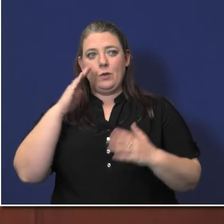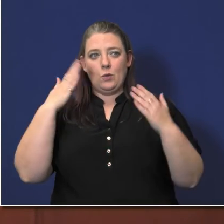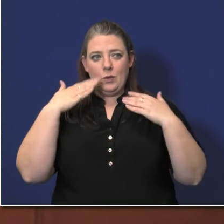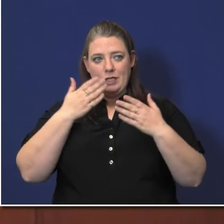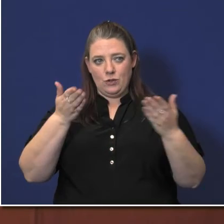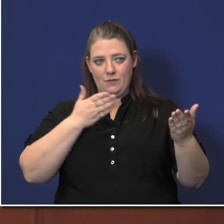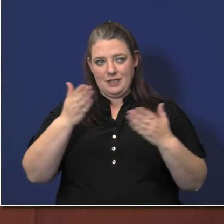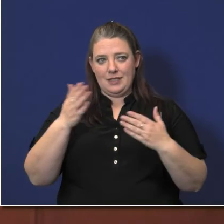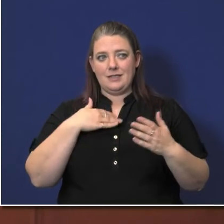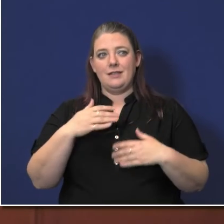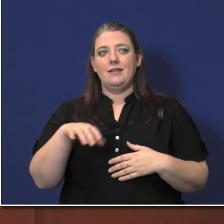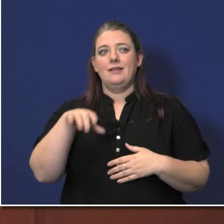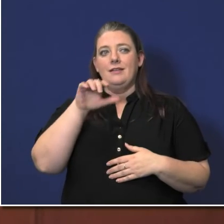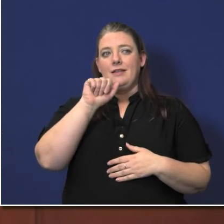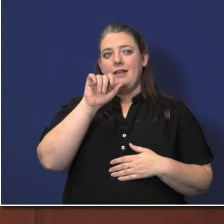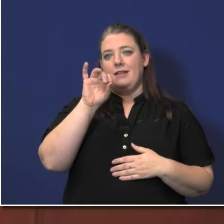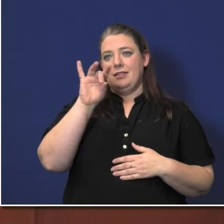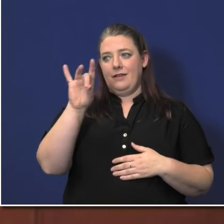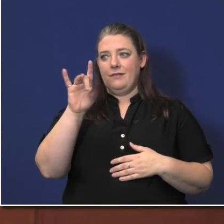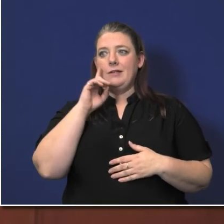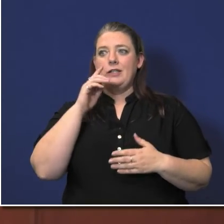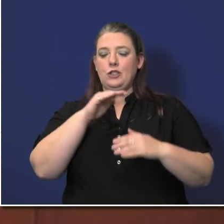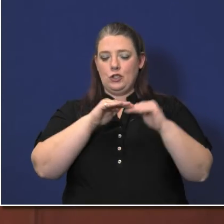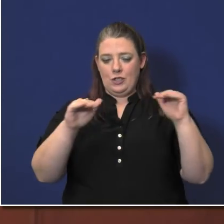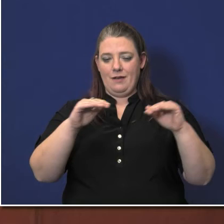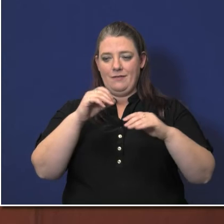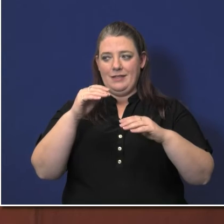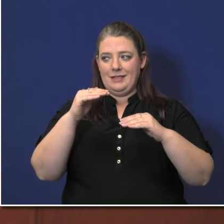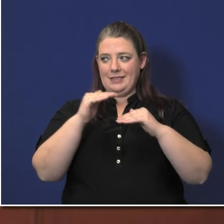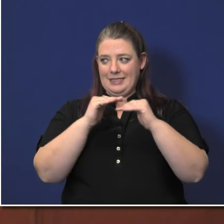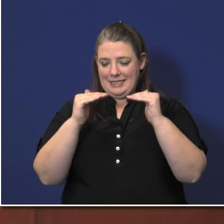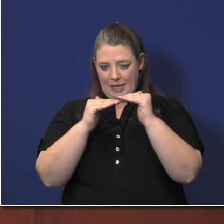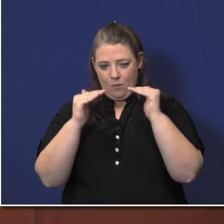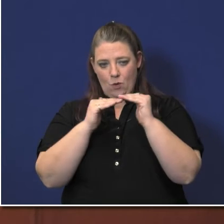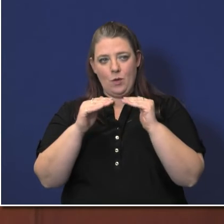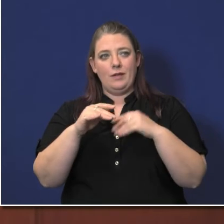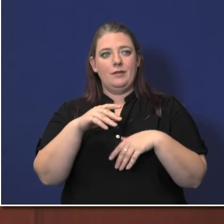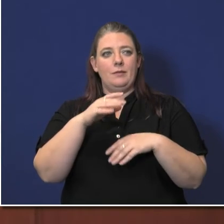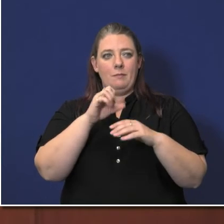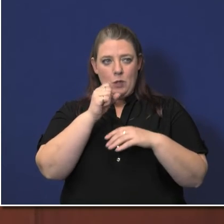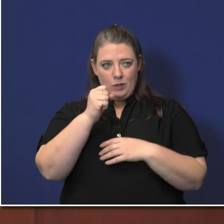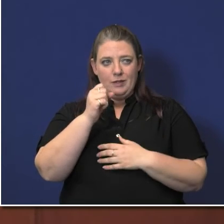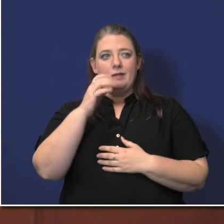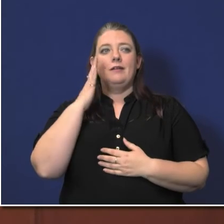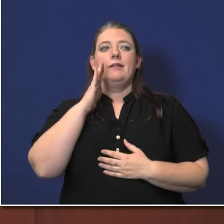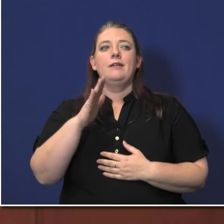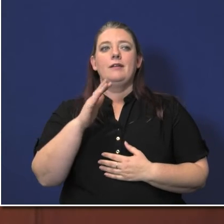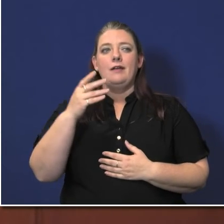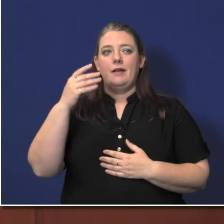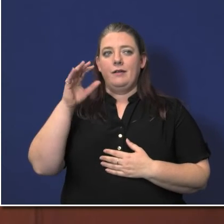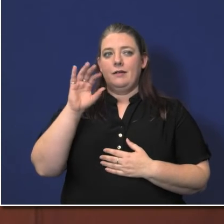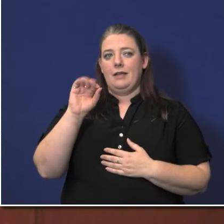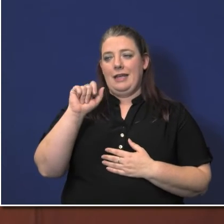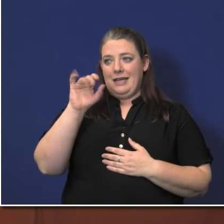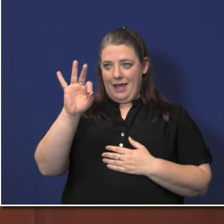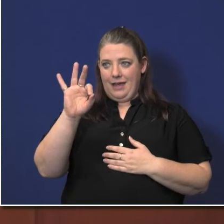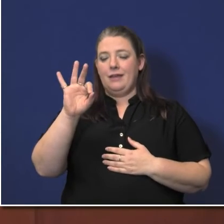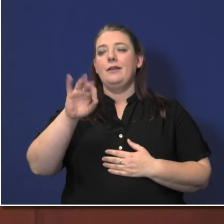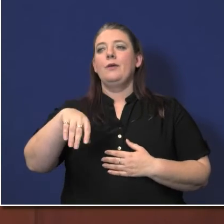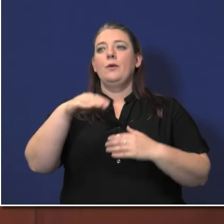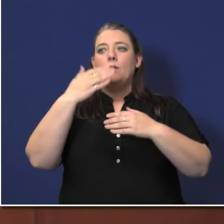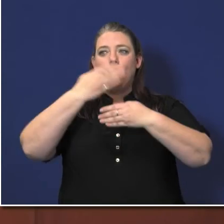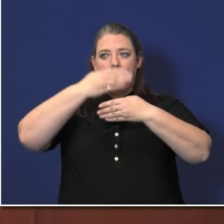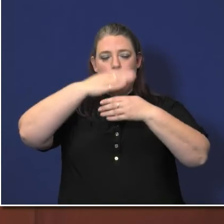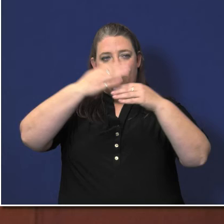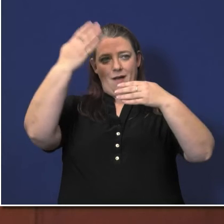9I8, shelf-stable milk and meals for nutrition services. 9I9, window coverings. 8J, the